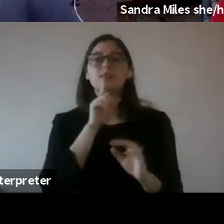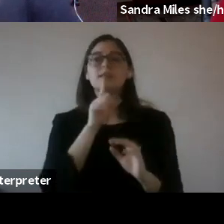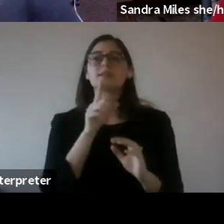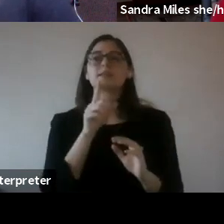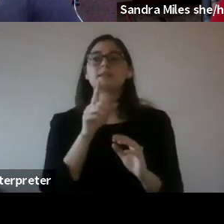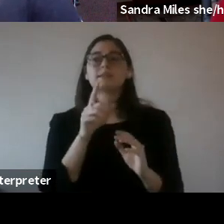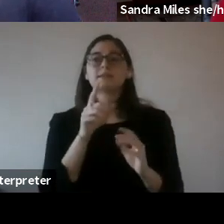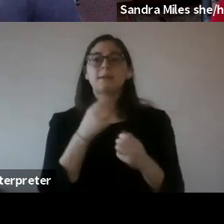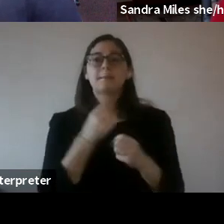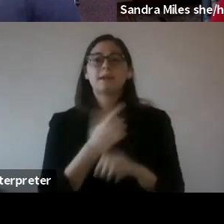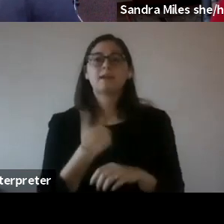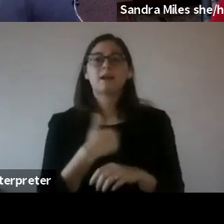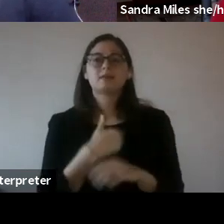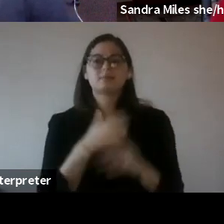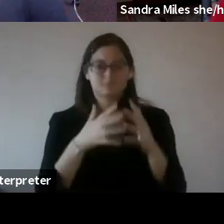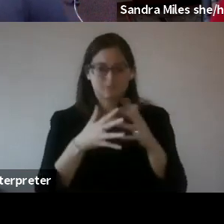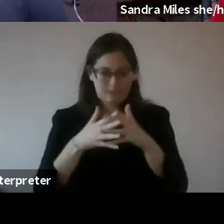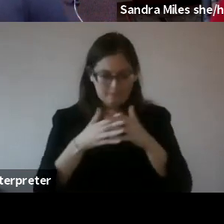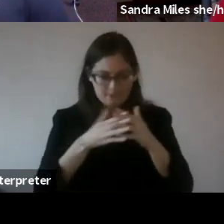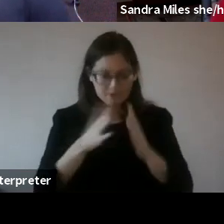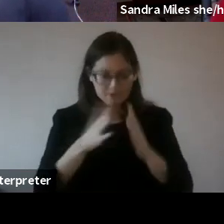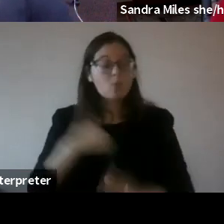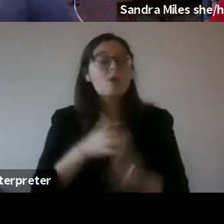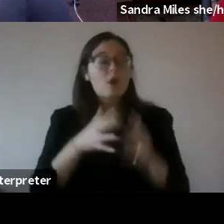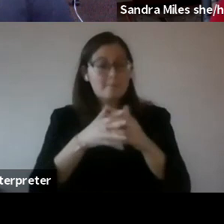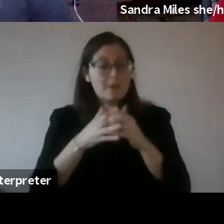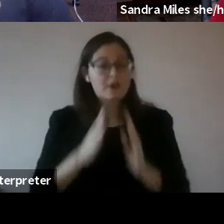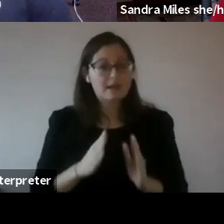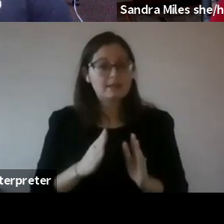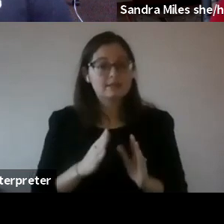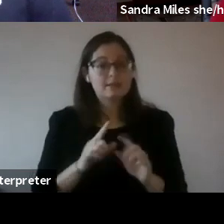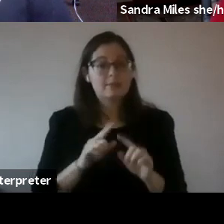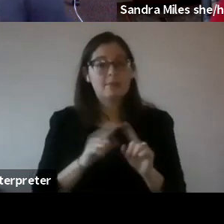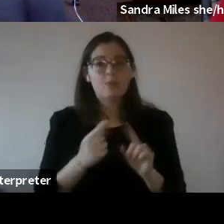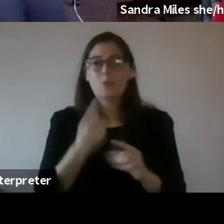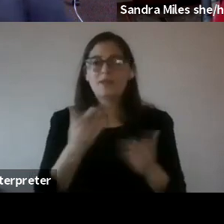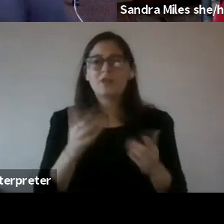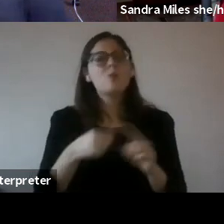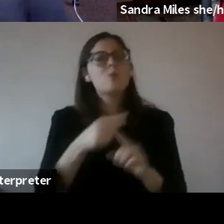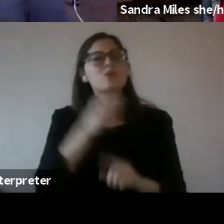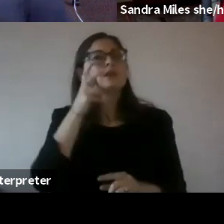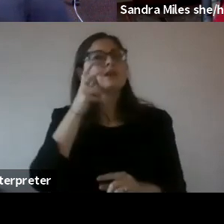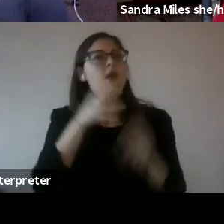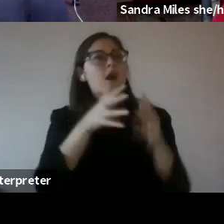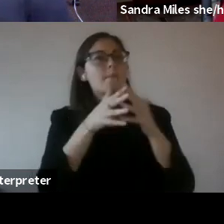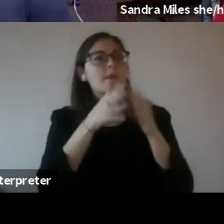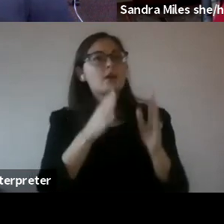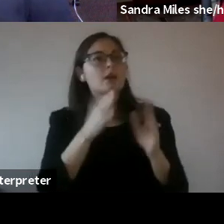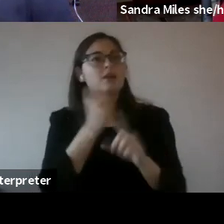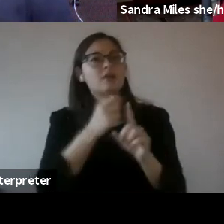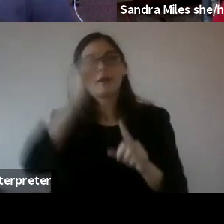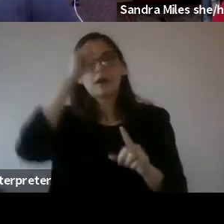us Americans. I mean, we are Americans, but one thing, when you hear Americans, everyone's